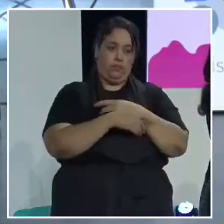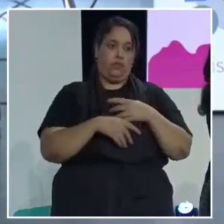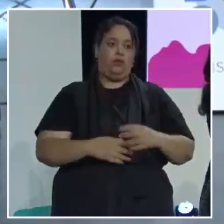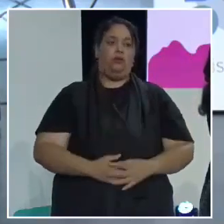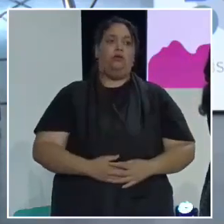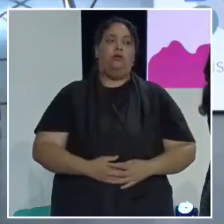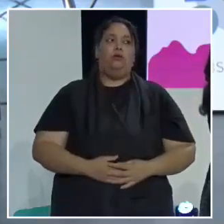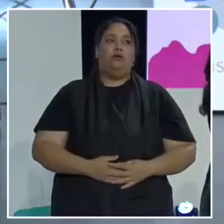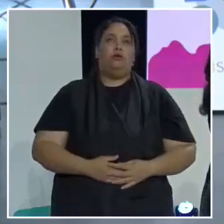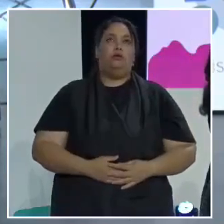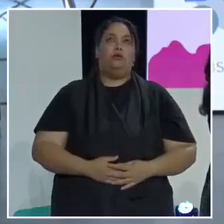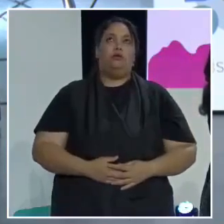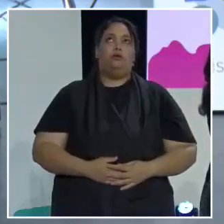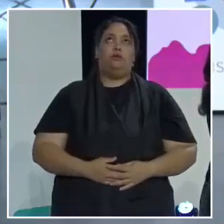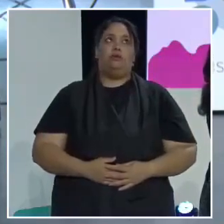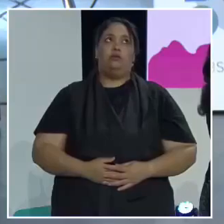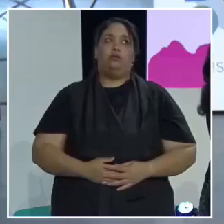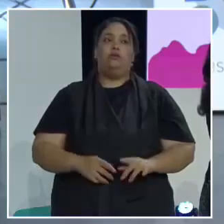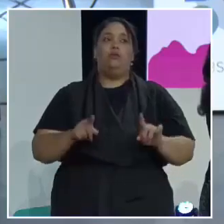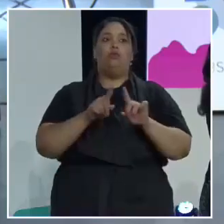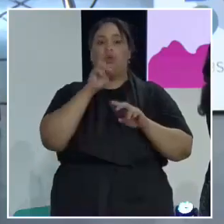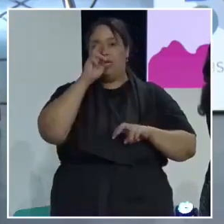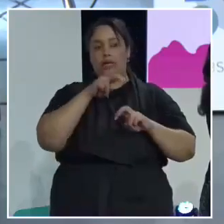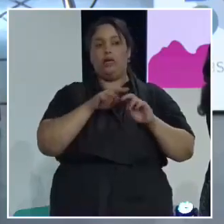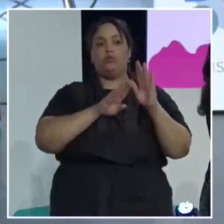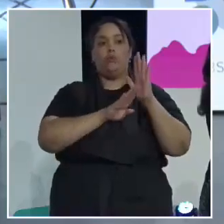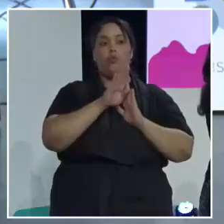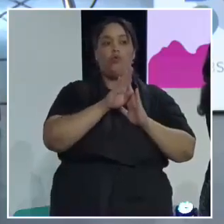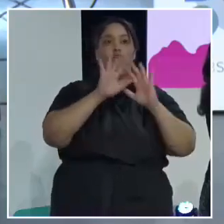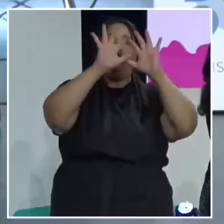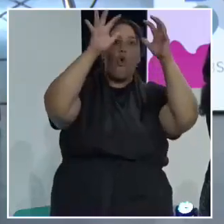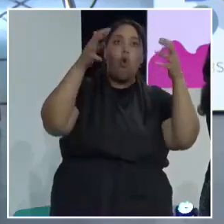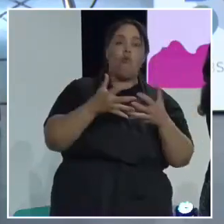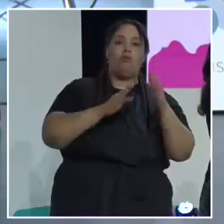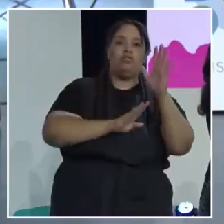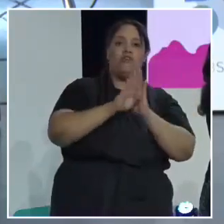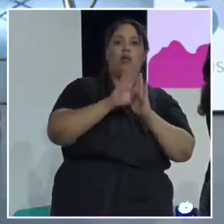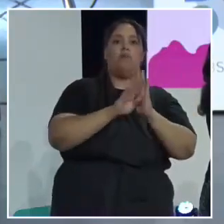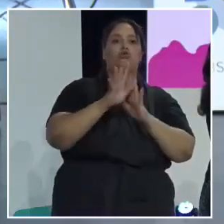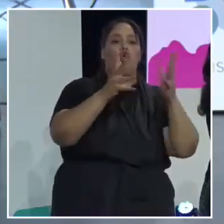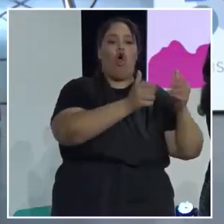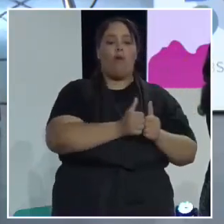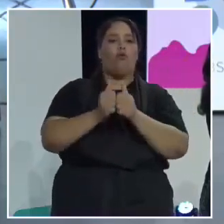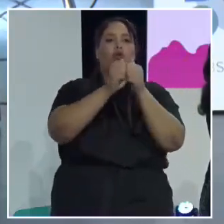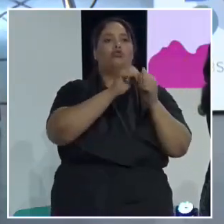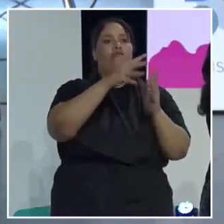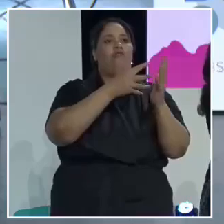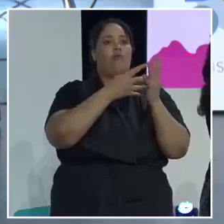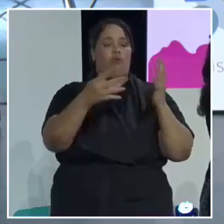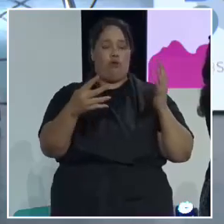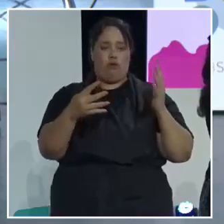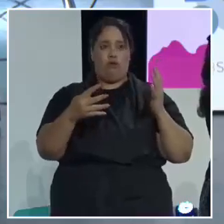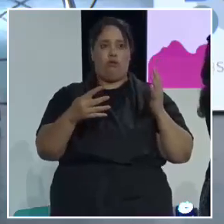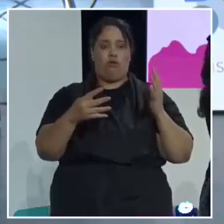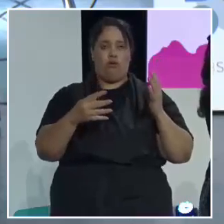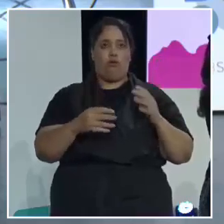impetus to improve the global development cooperation framework. Now, last